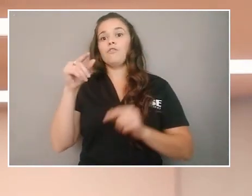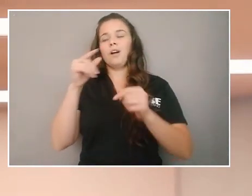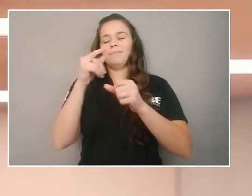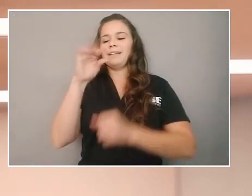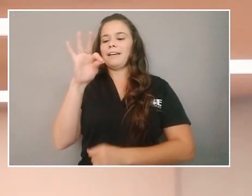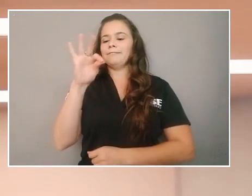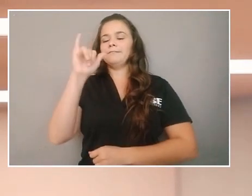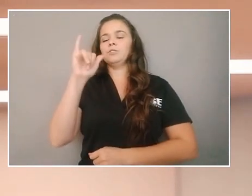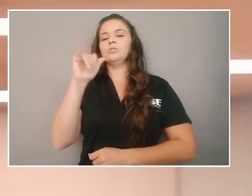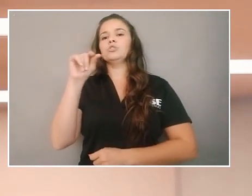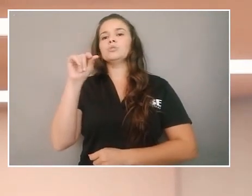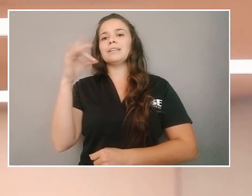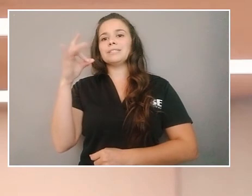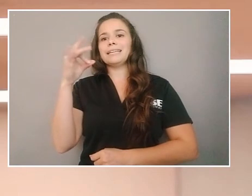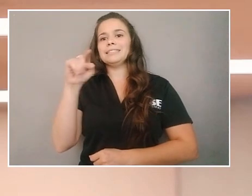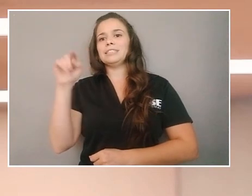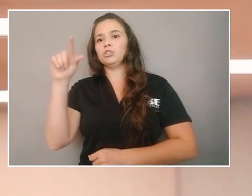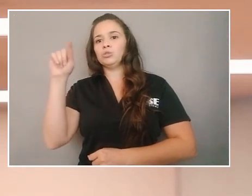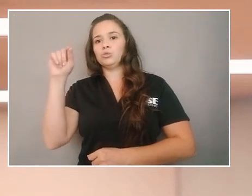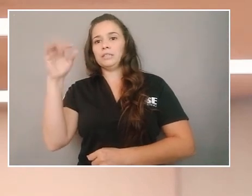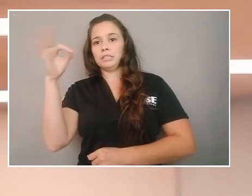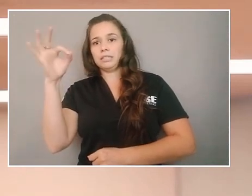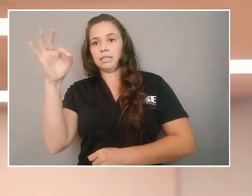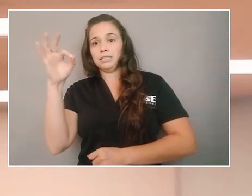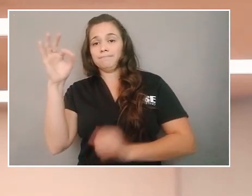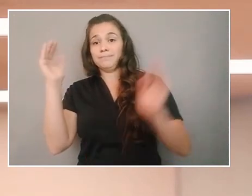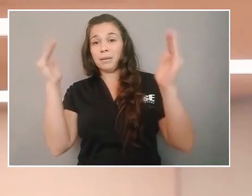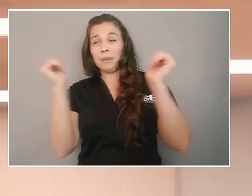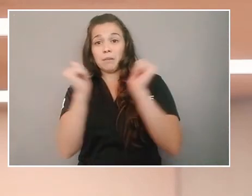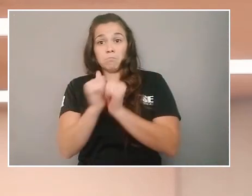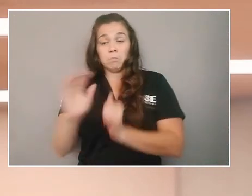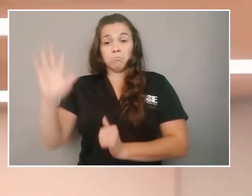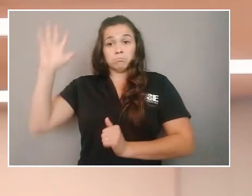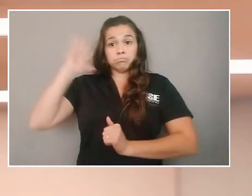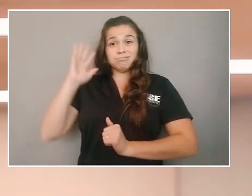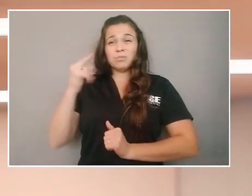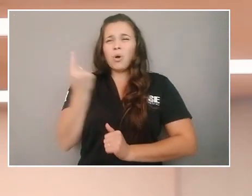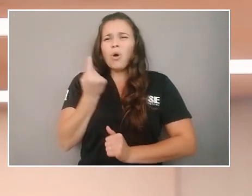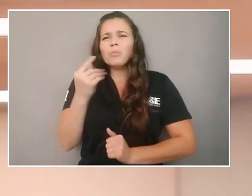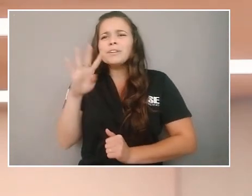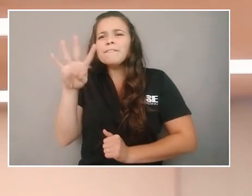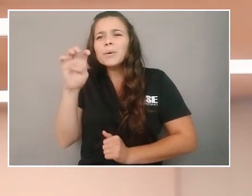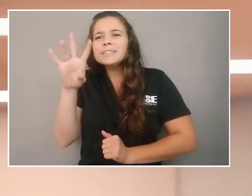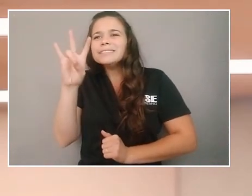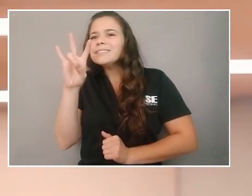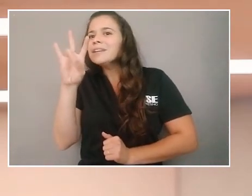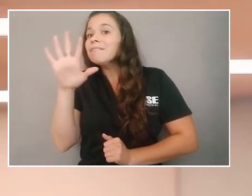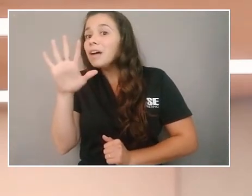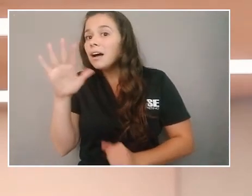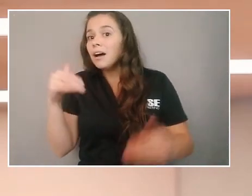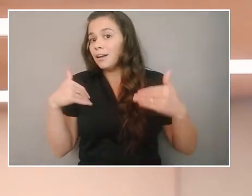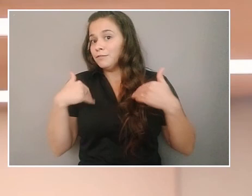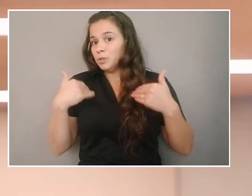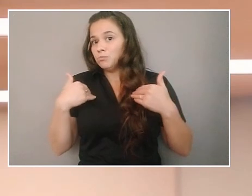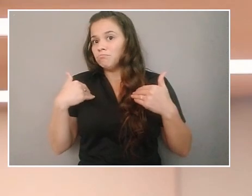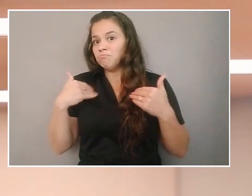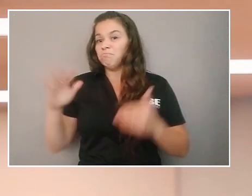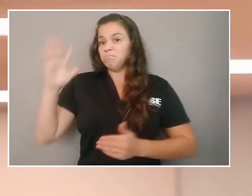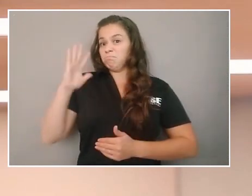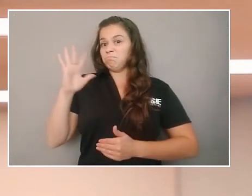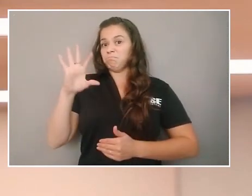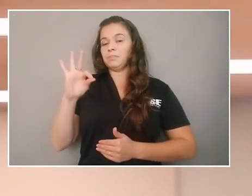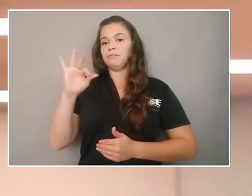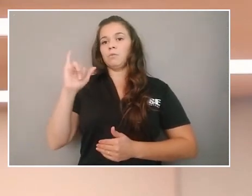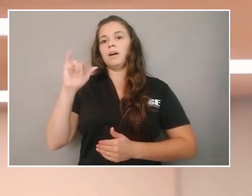2019. Compare that to only 475 youth served in fiscal year 2017